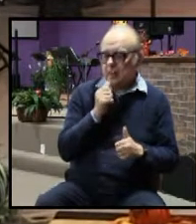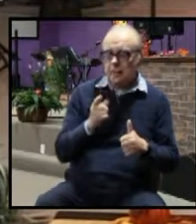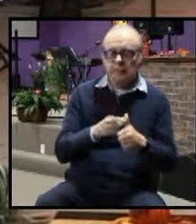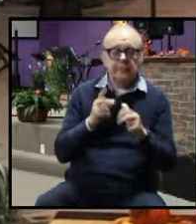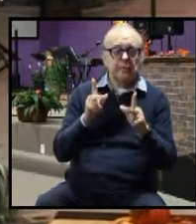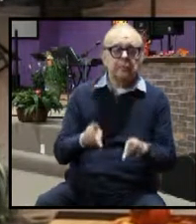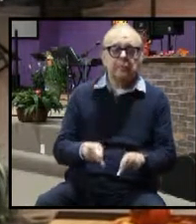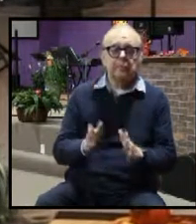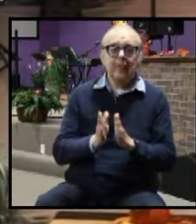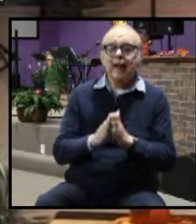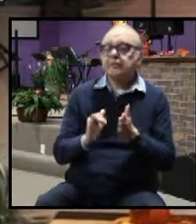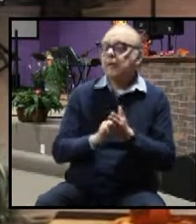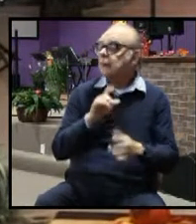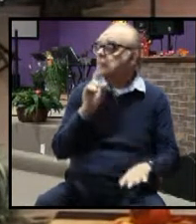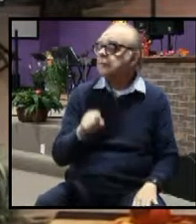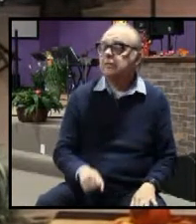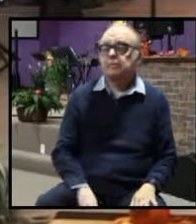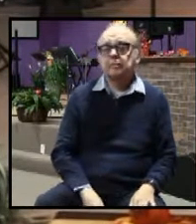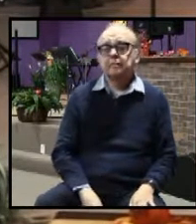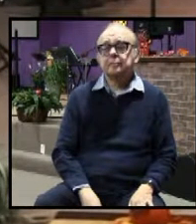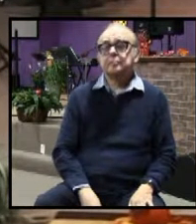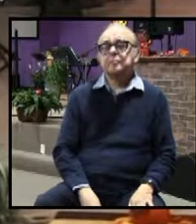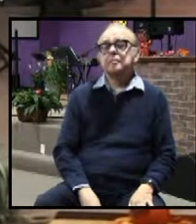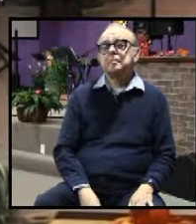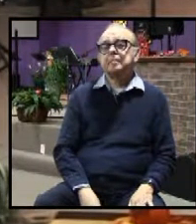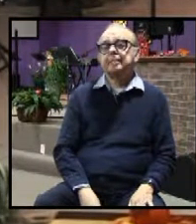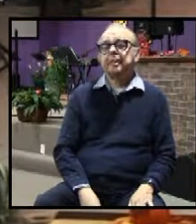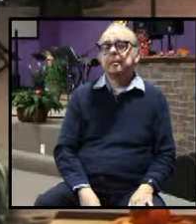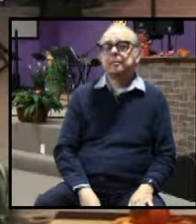first person to ask this question.